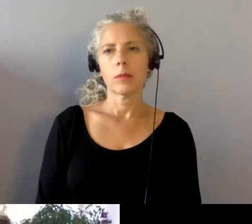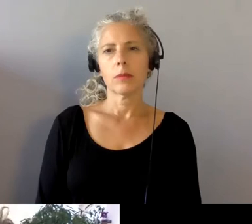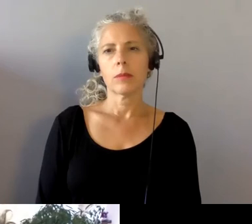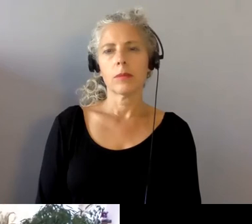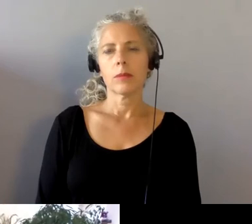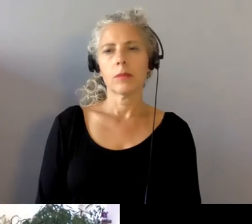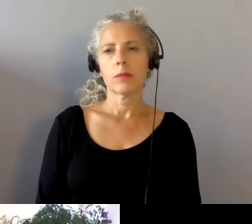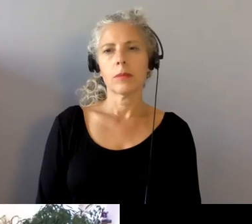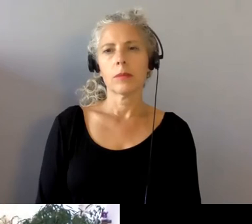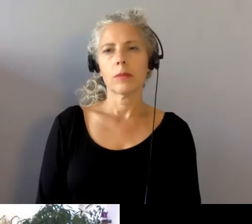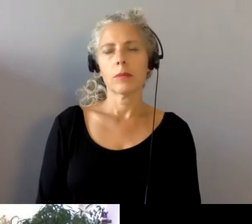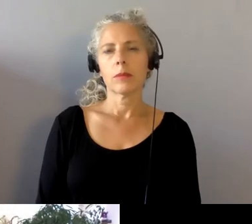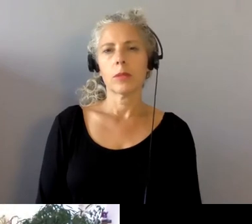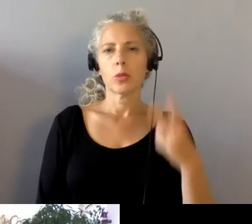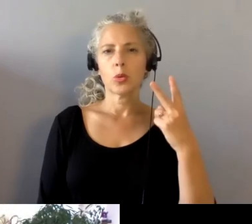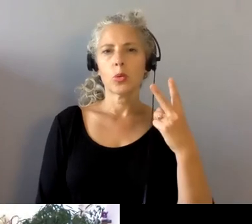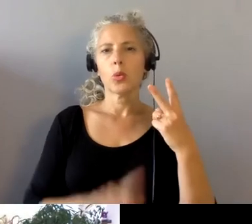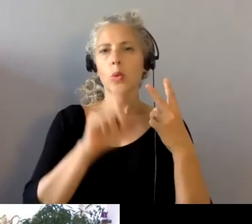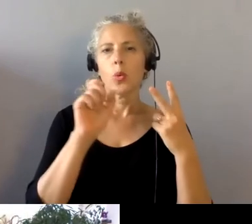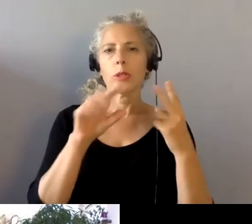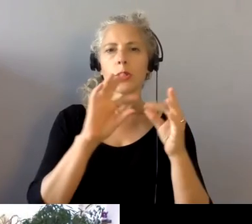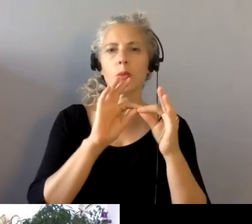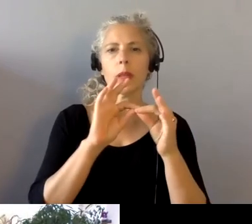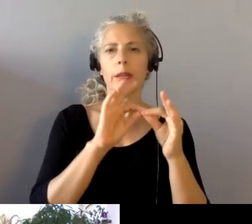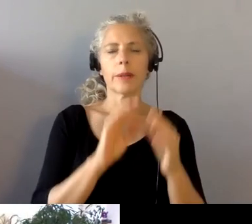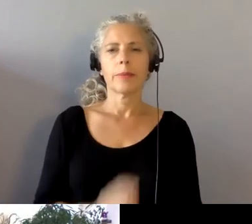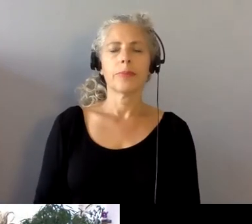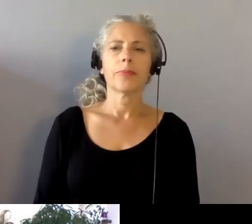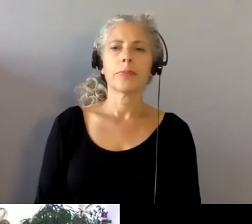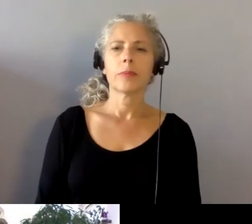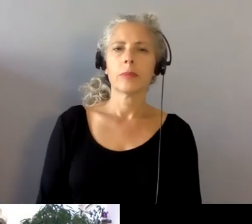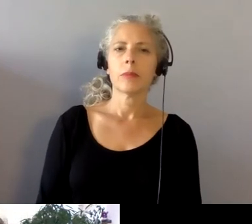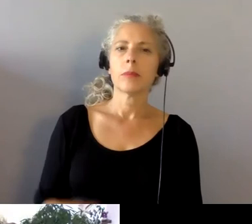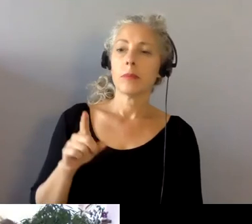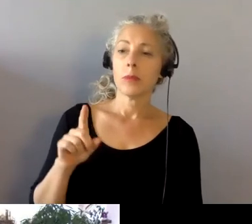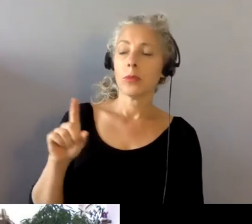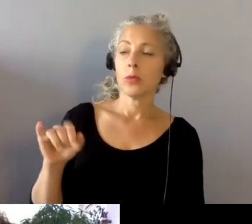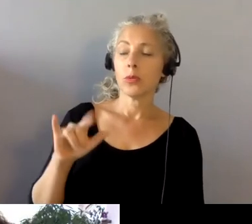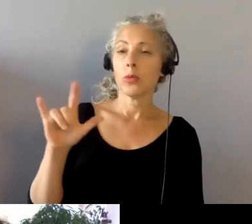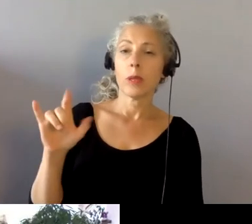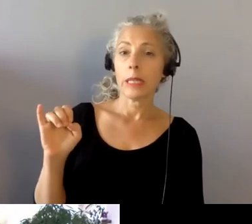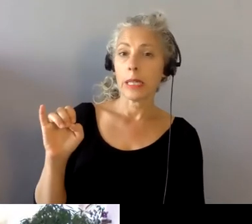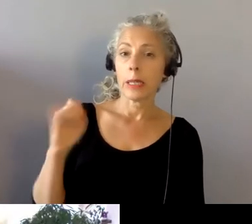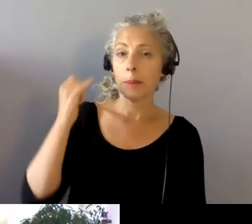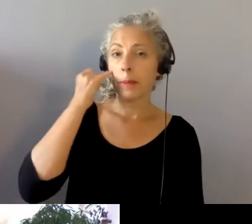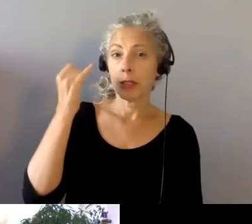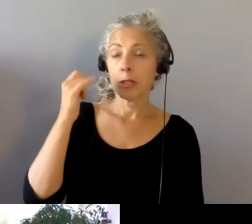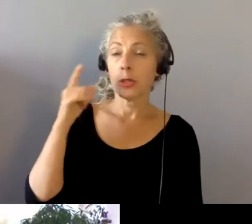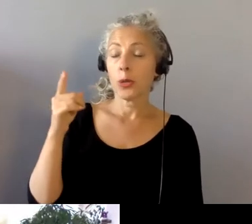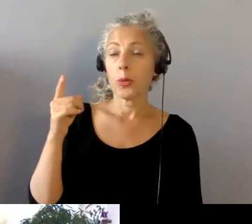There are two related here. So, you, Julie, imagine mm-hmm. you are digging